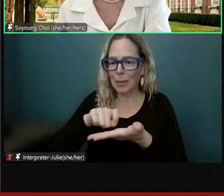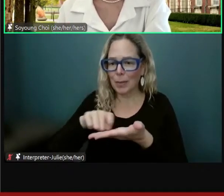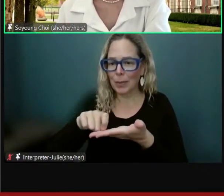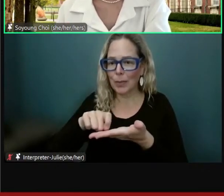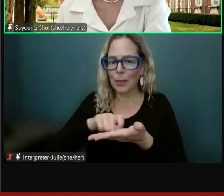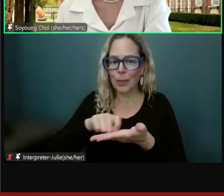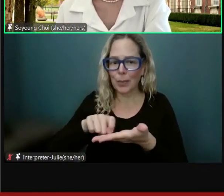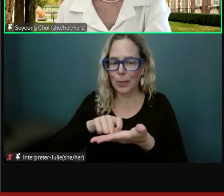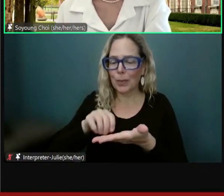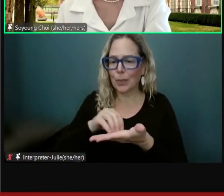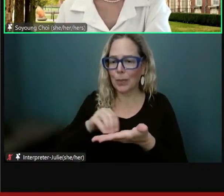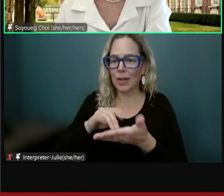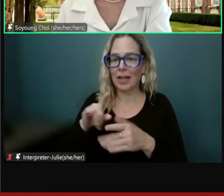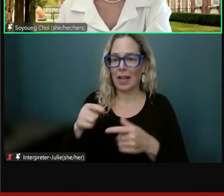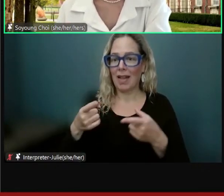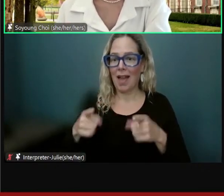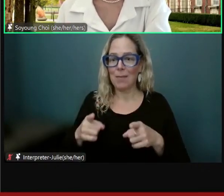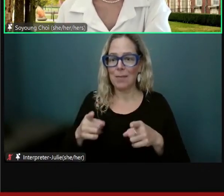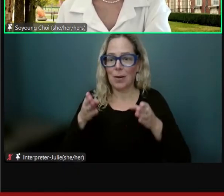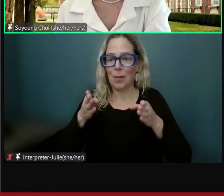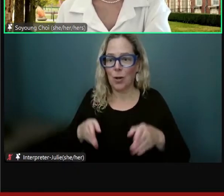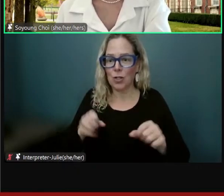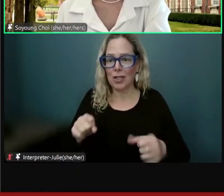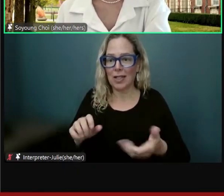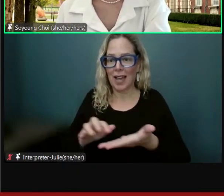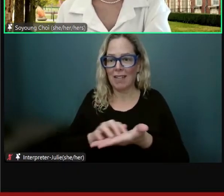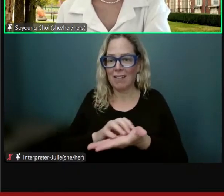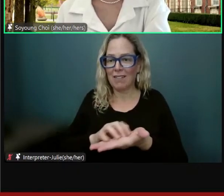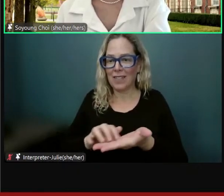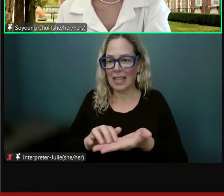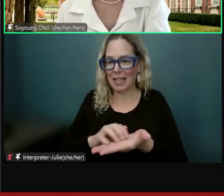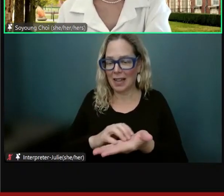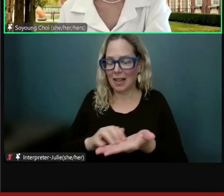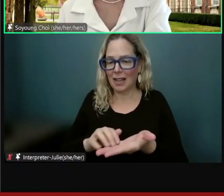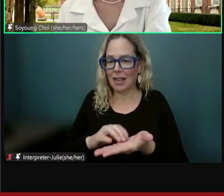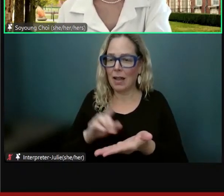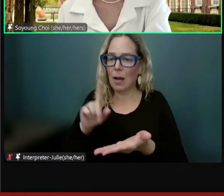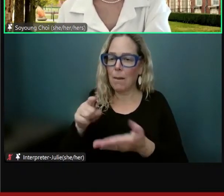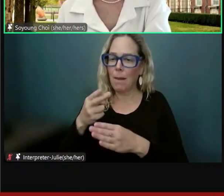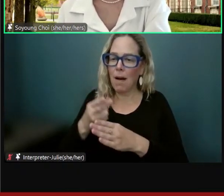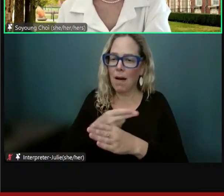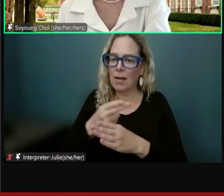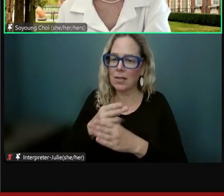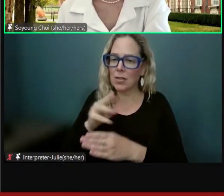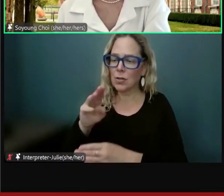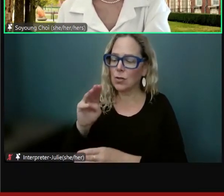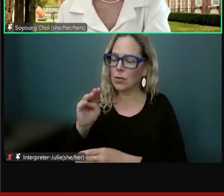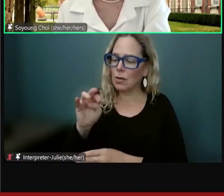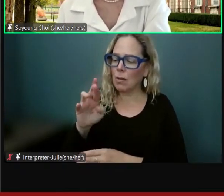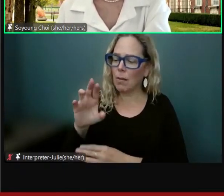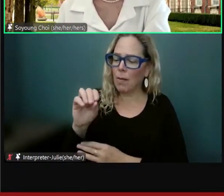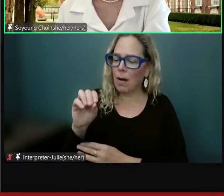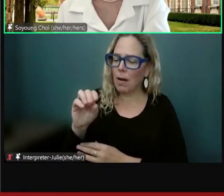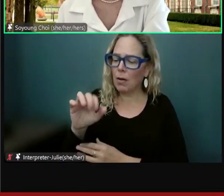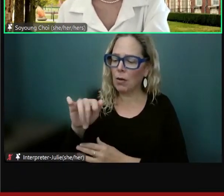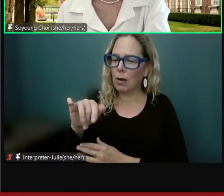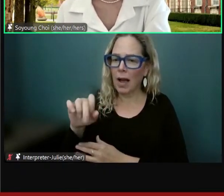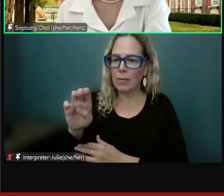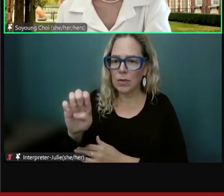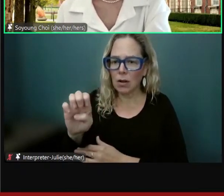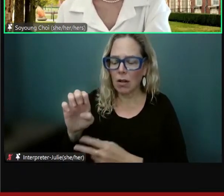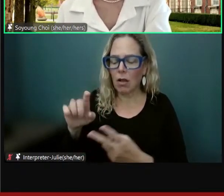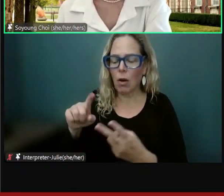you can feel. So it works with microcapsule paper or the other terms will be swell